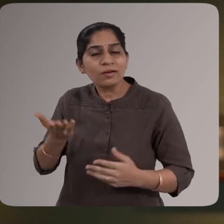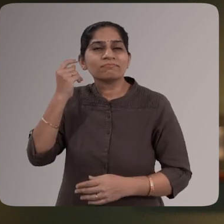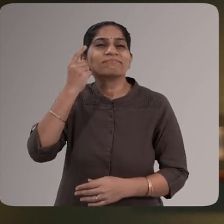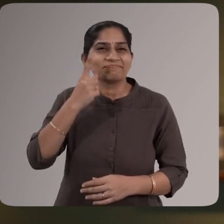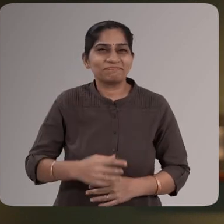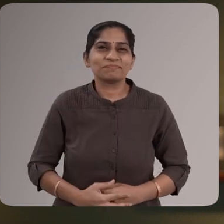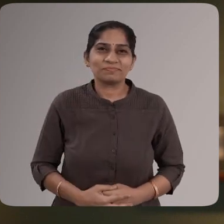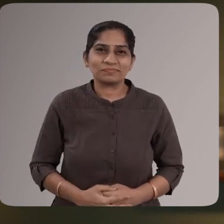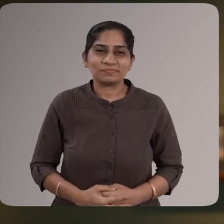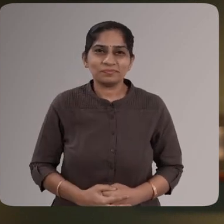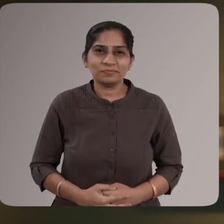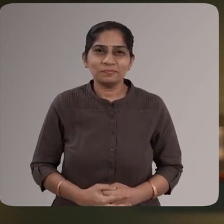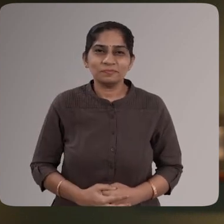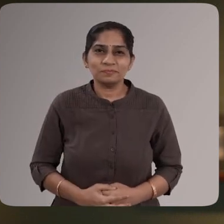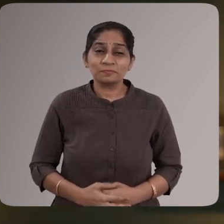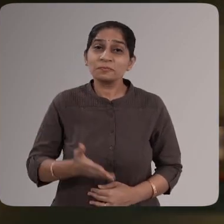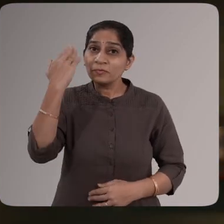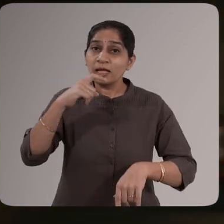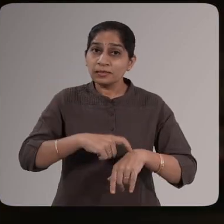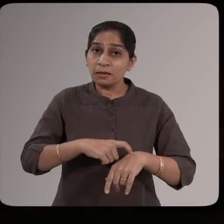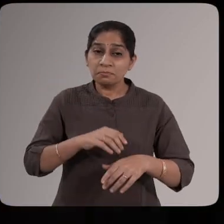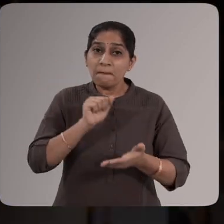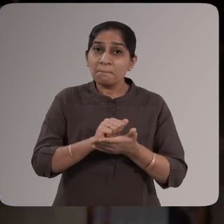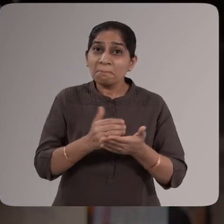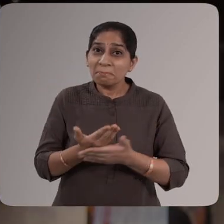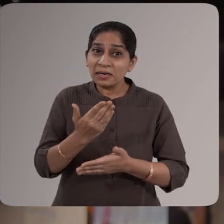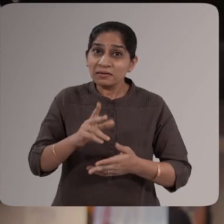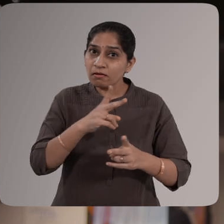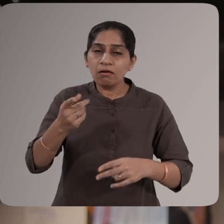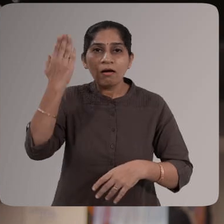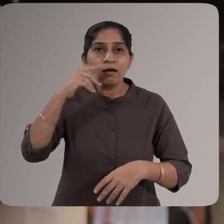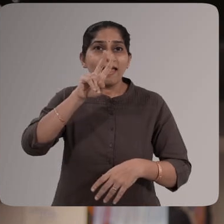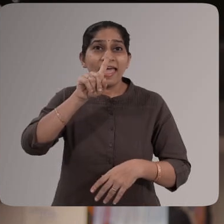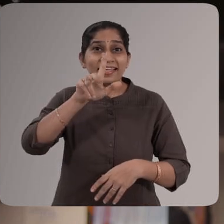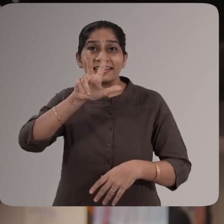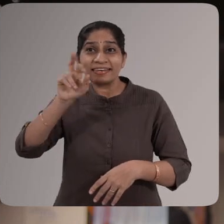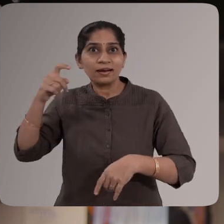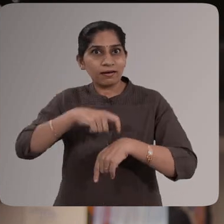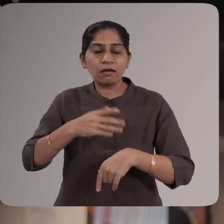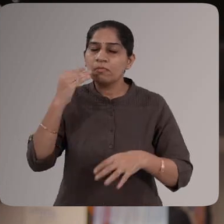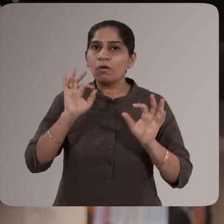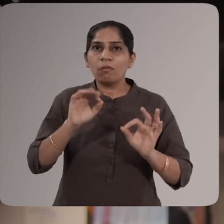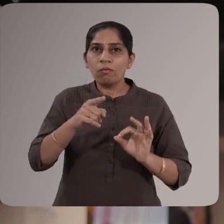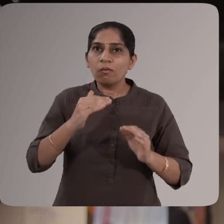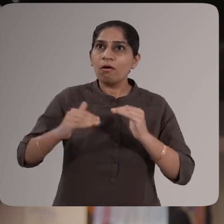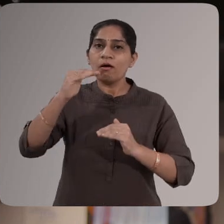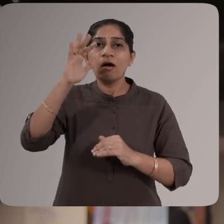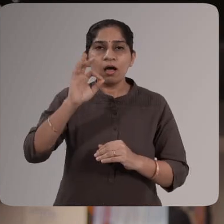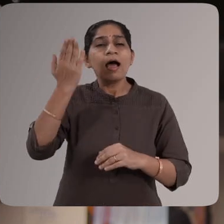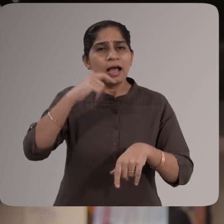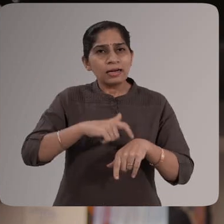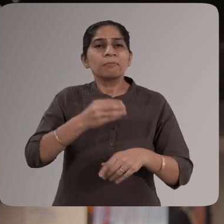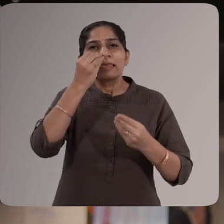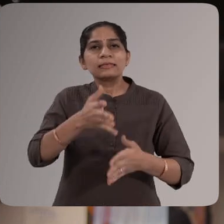colonialism within the historical context. Advances in printing technology in the 19th century meant it became cheaper